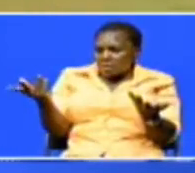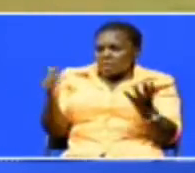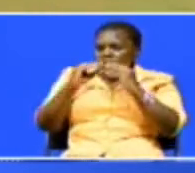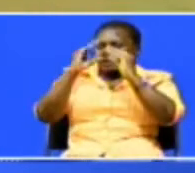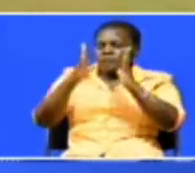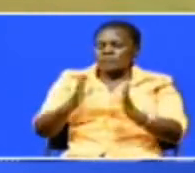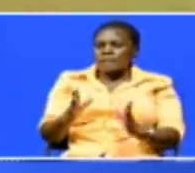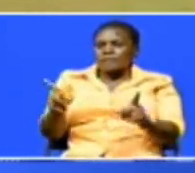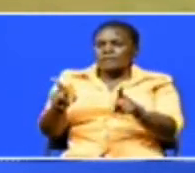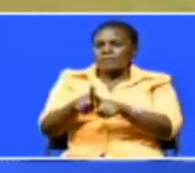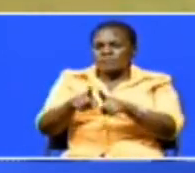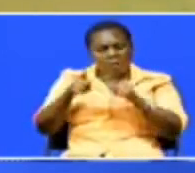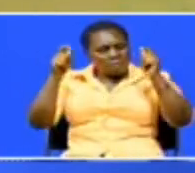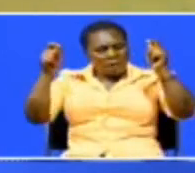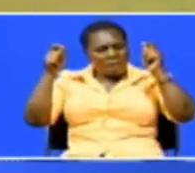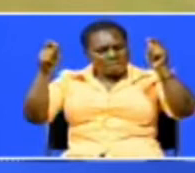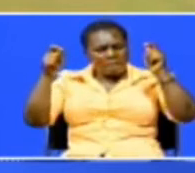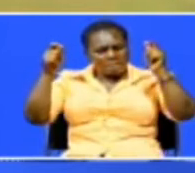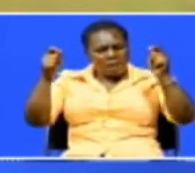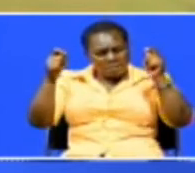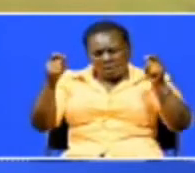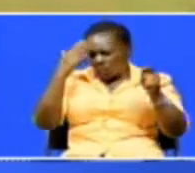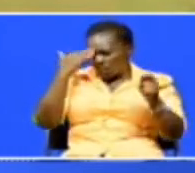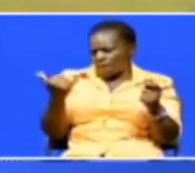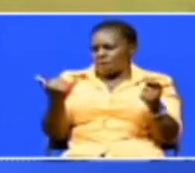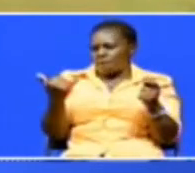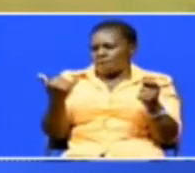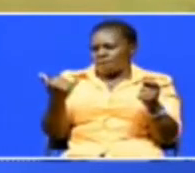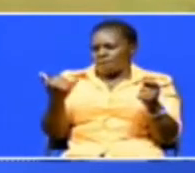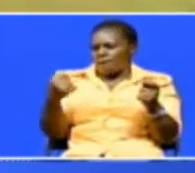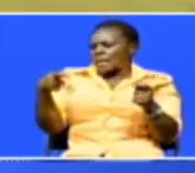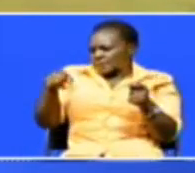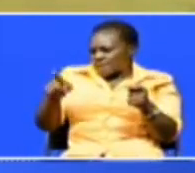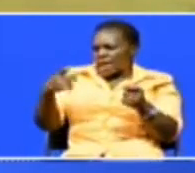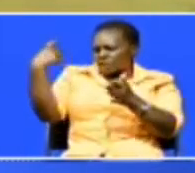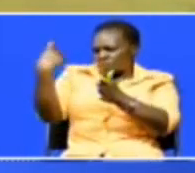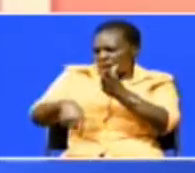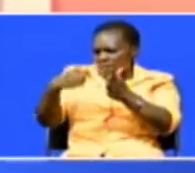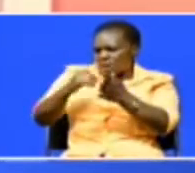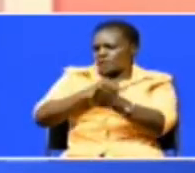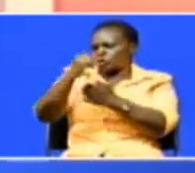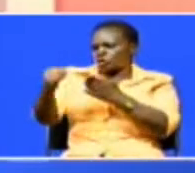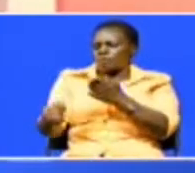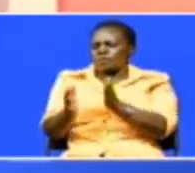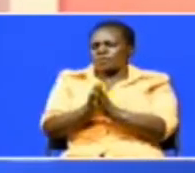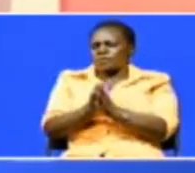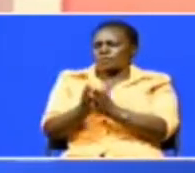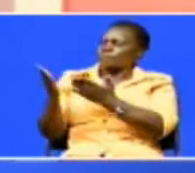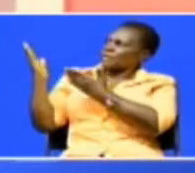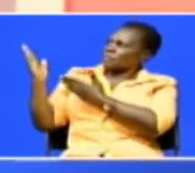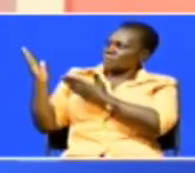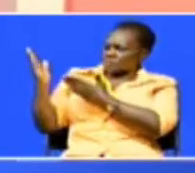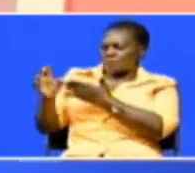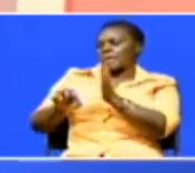are like rioting. Why are we telling them to pay and yet they are in insurance? Mrs. Millicent Acheng is